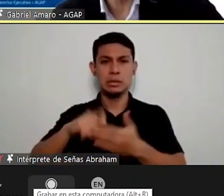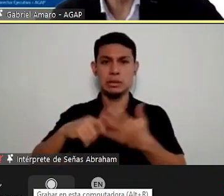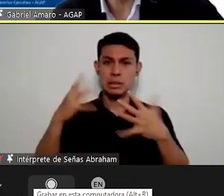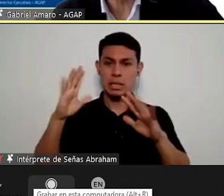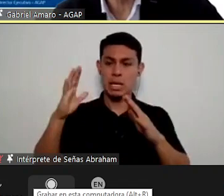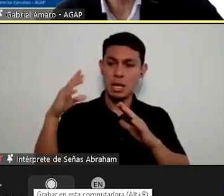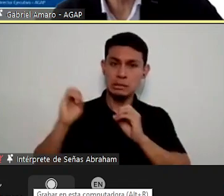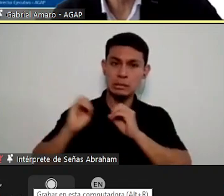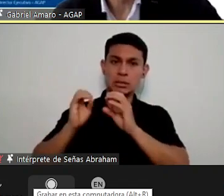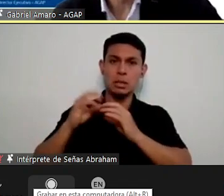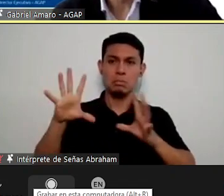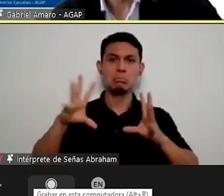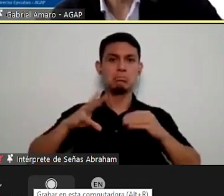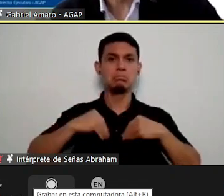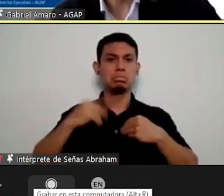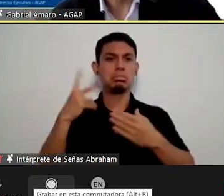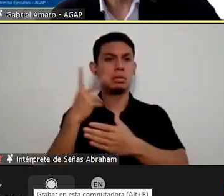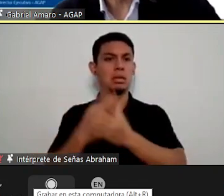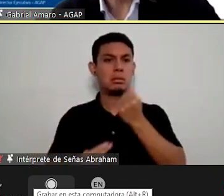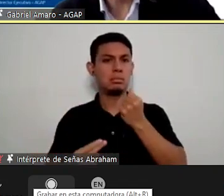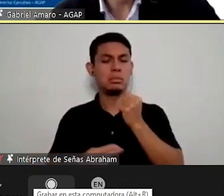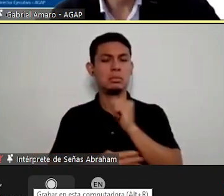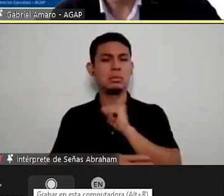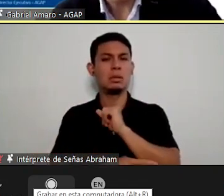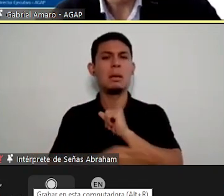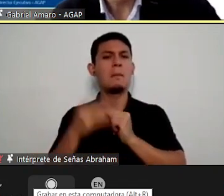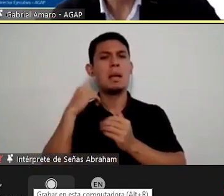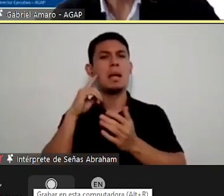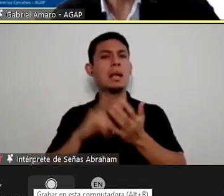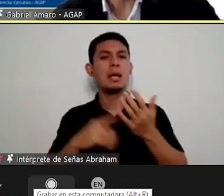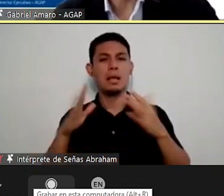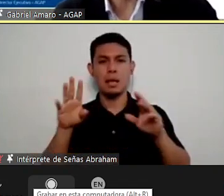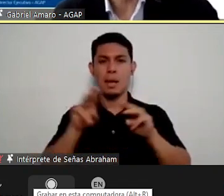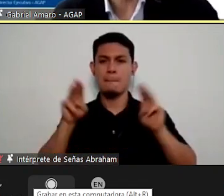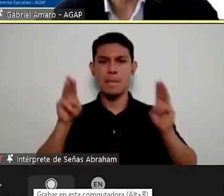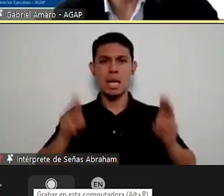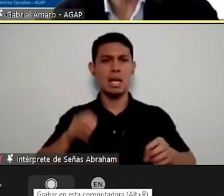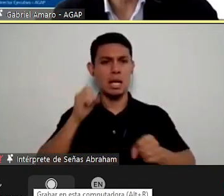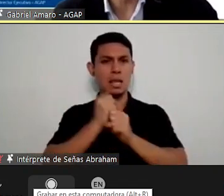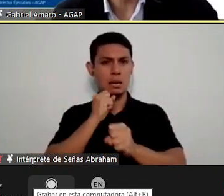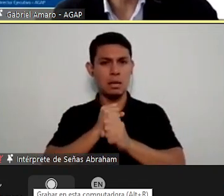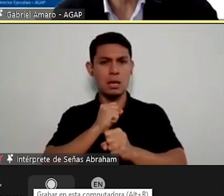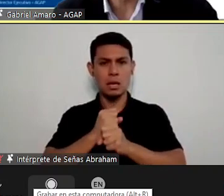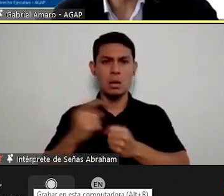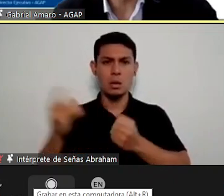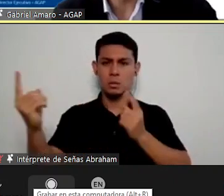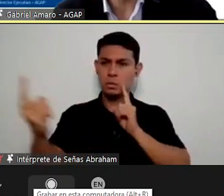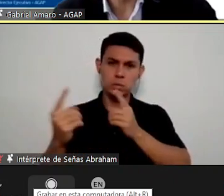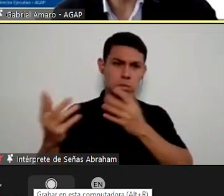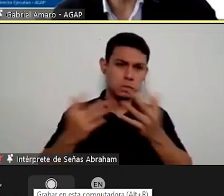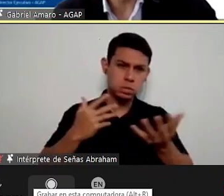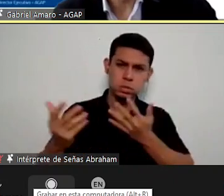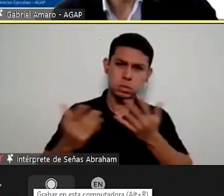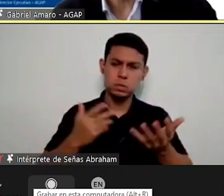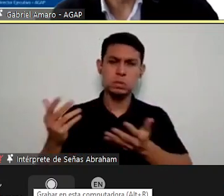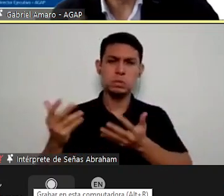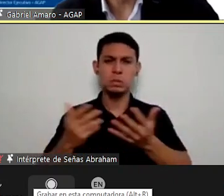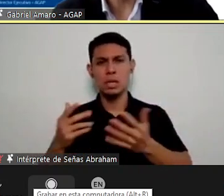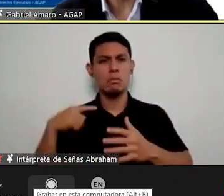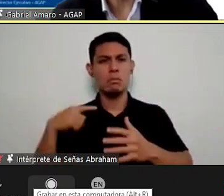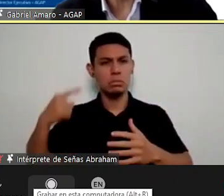will be signed in these days that is accepted by both parties and we have a round table where we meet